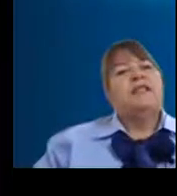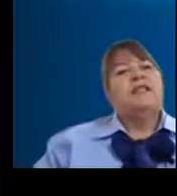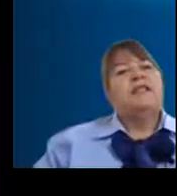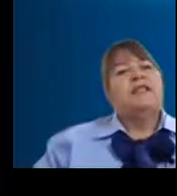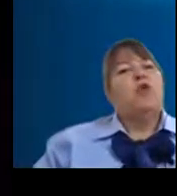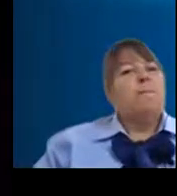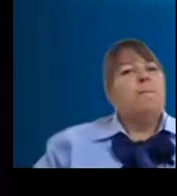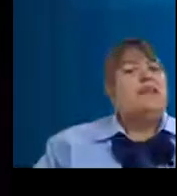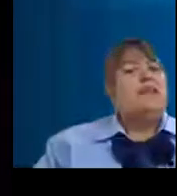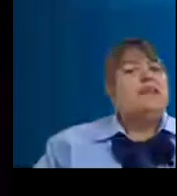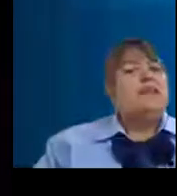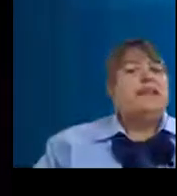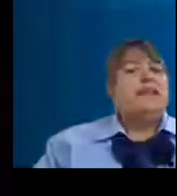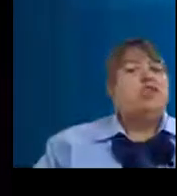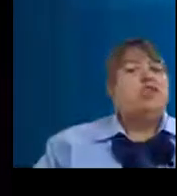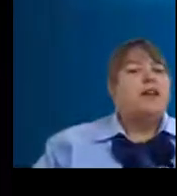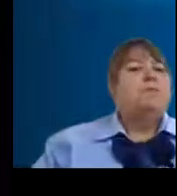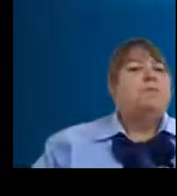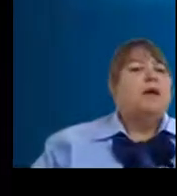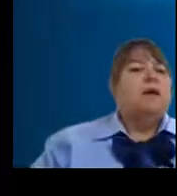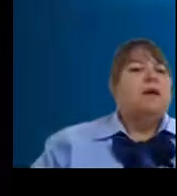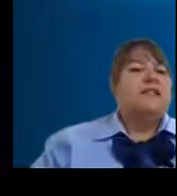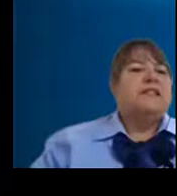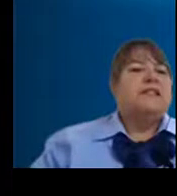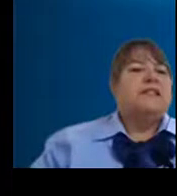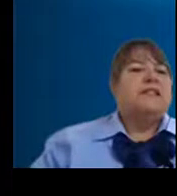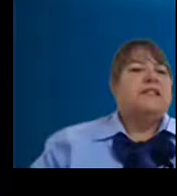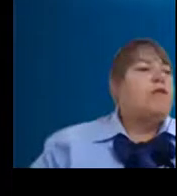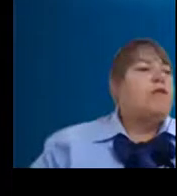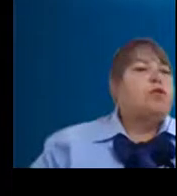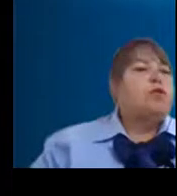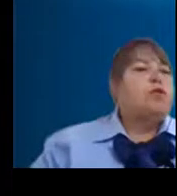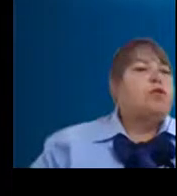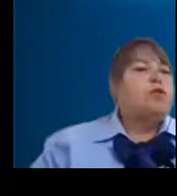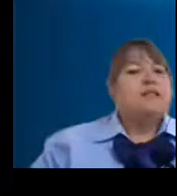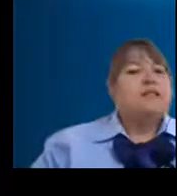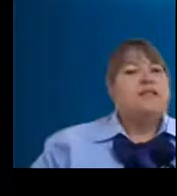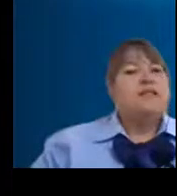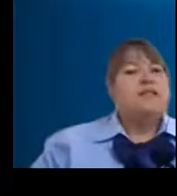your tax for companies is at a straight percentage of